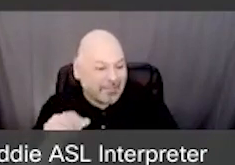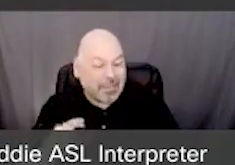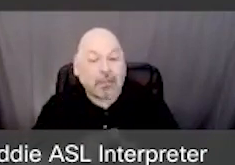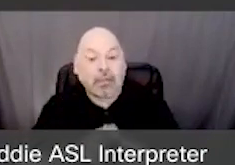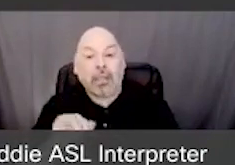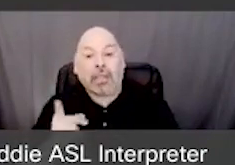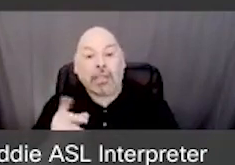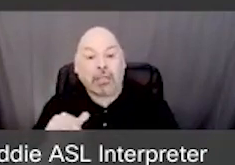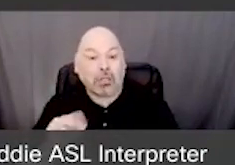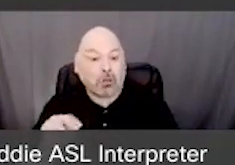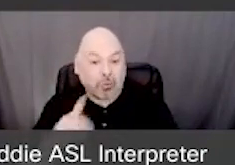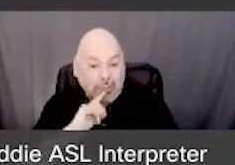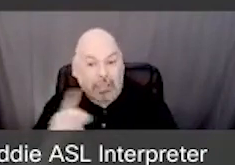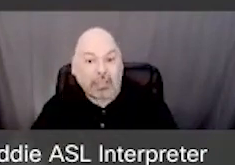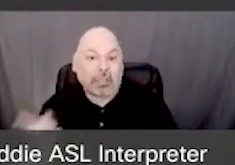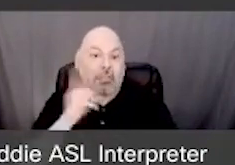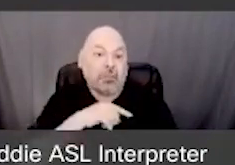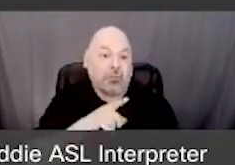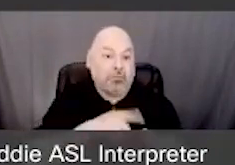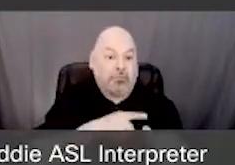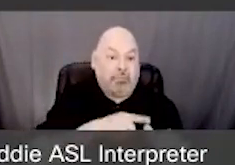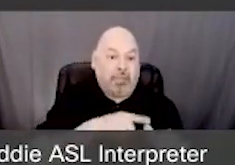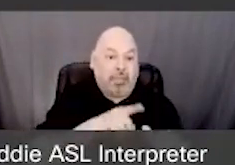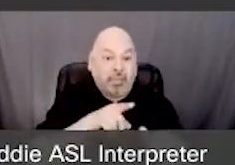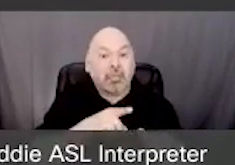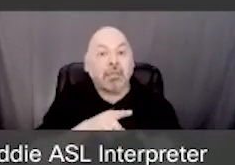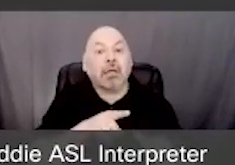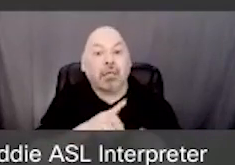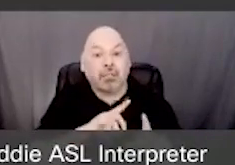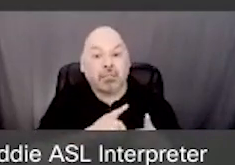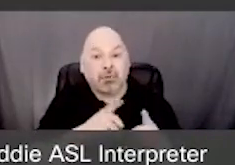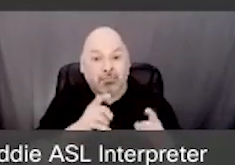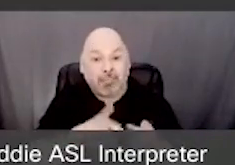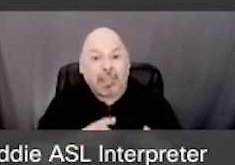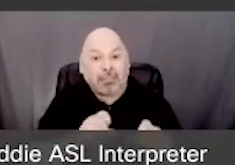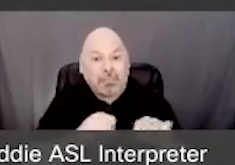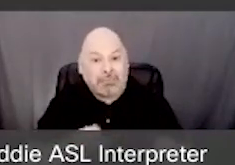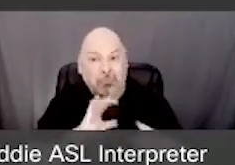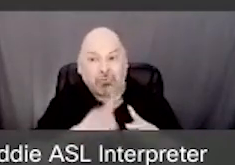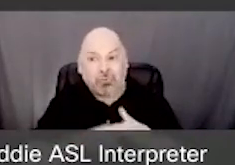Adrian, if you'll navigate back to the supplier management system, we'll start there.